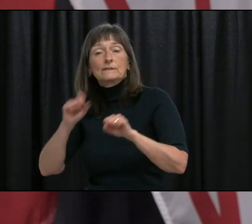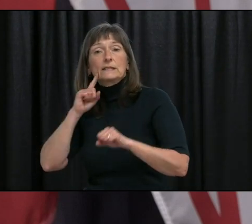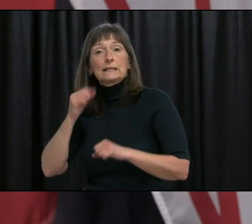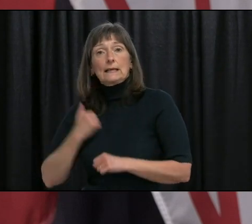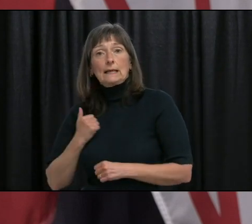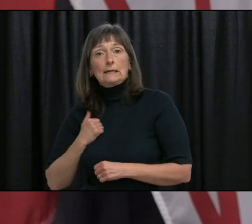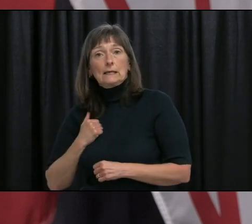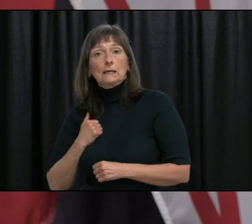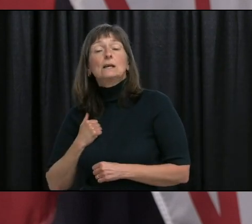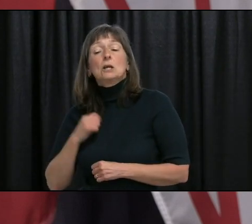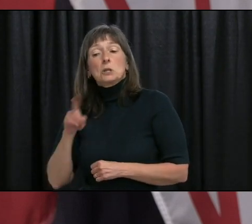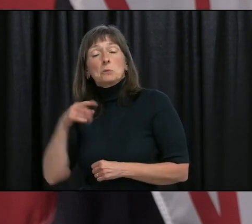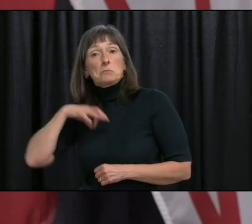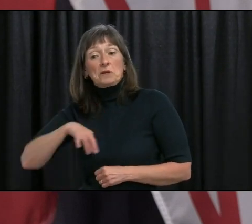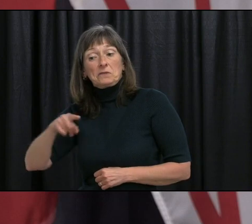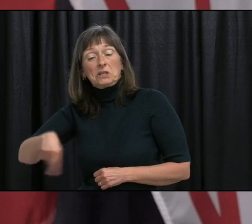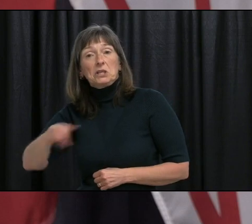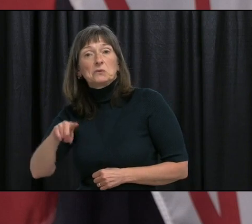in our province of some